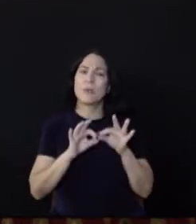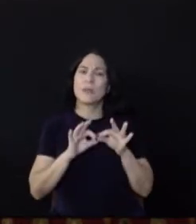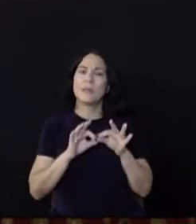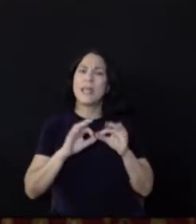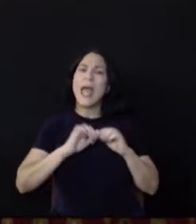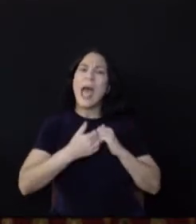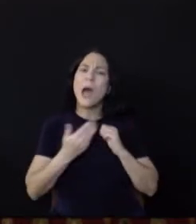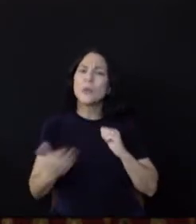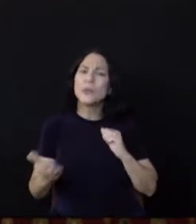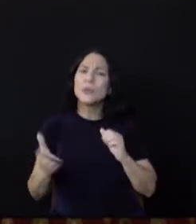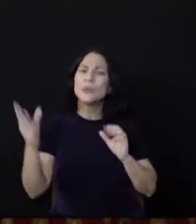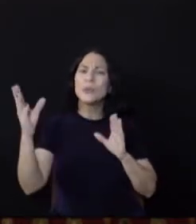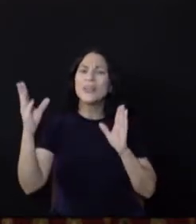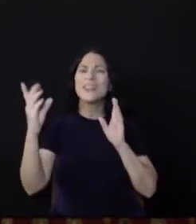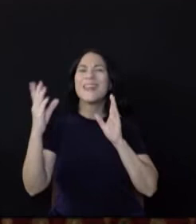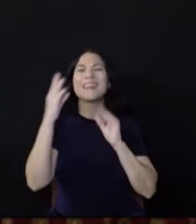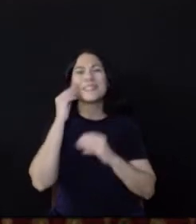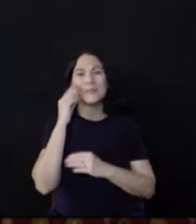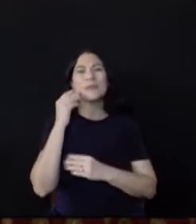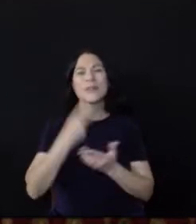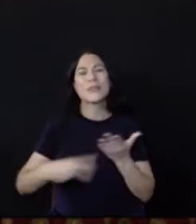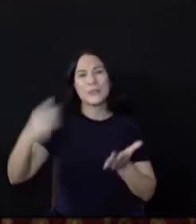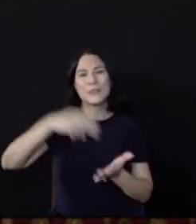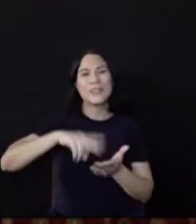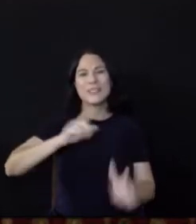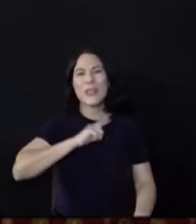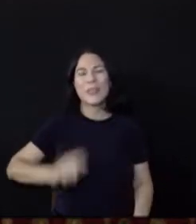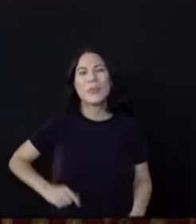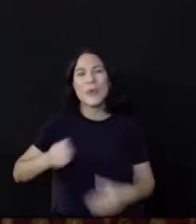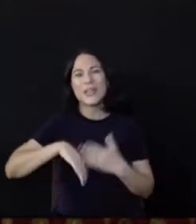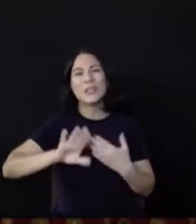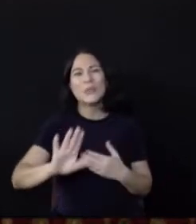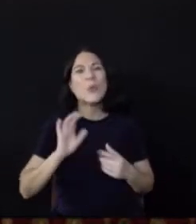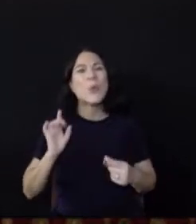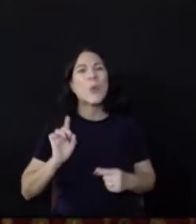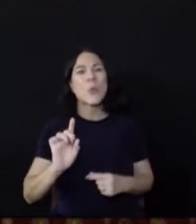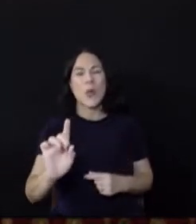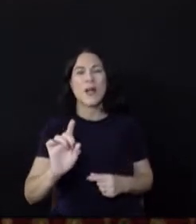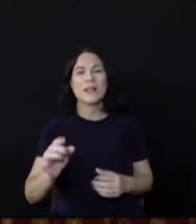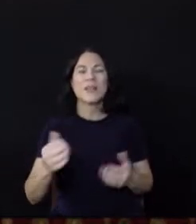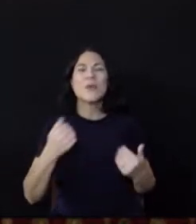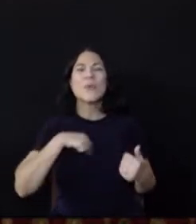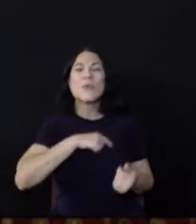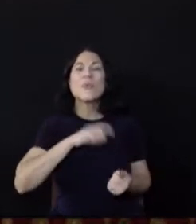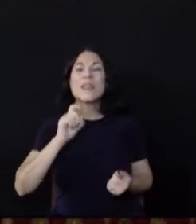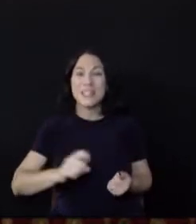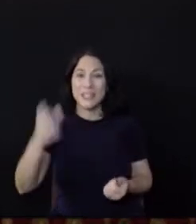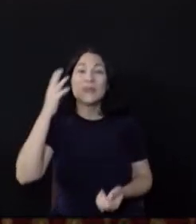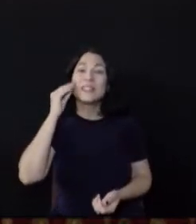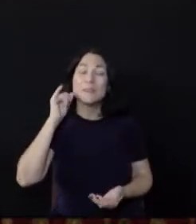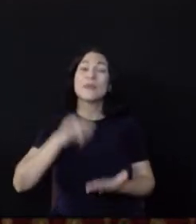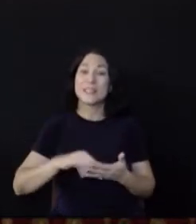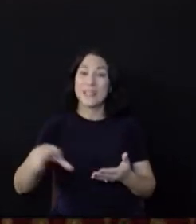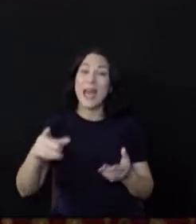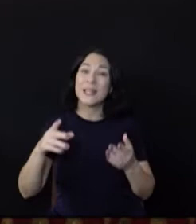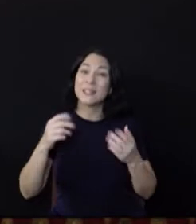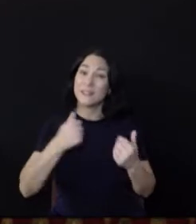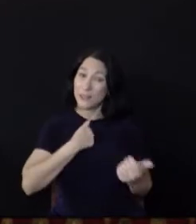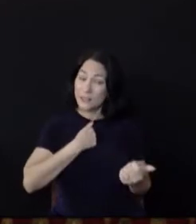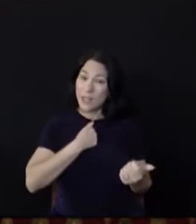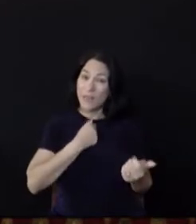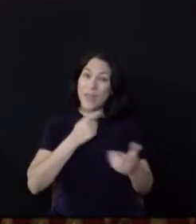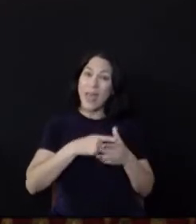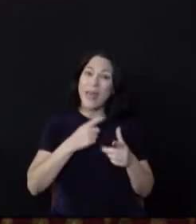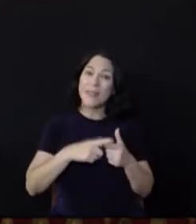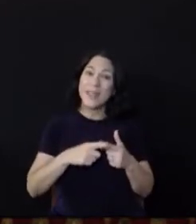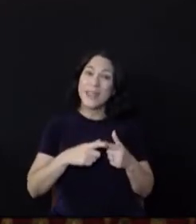How are you encountering the risen Lord in your walk? We need to be able to experience that personally. And then as God